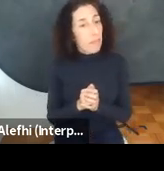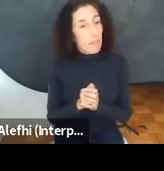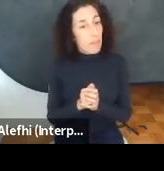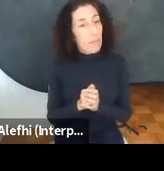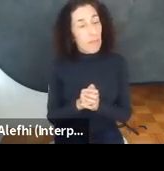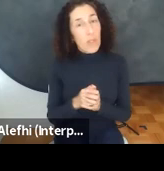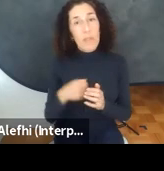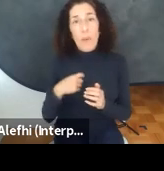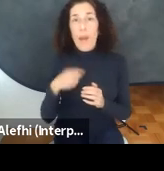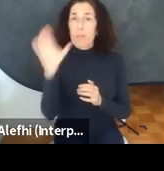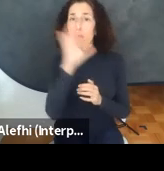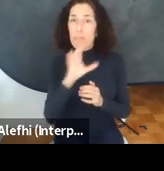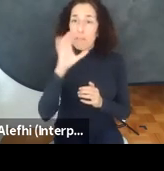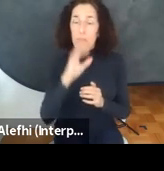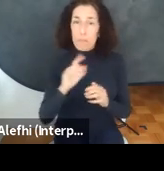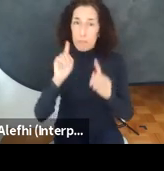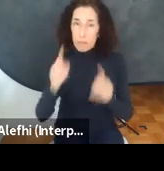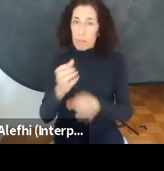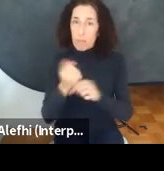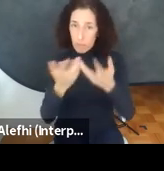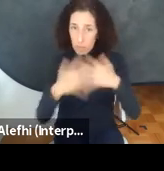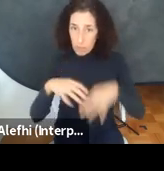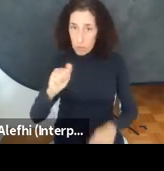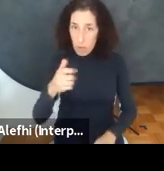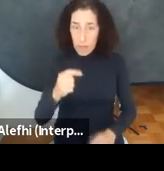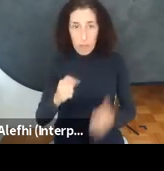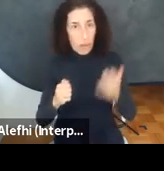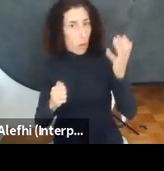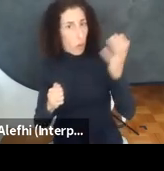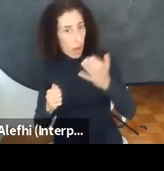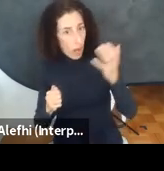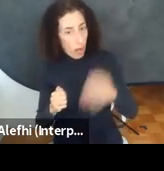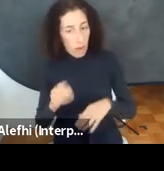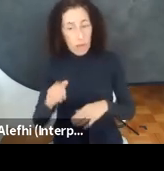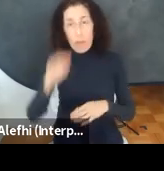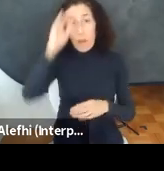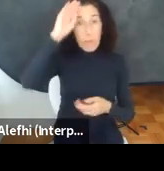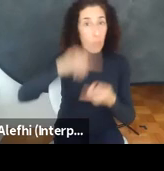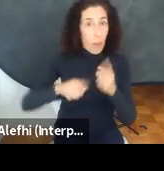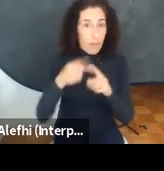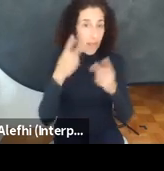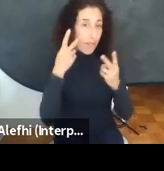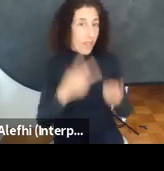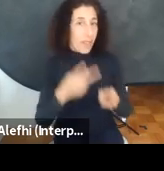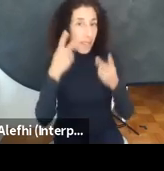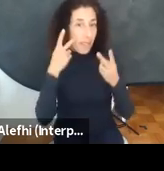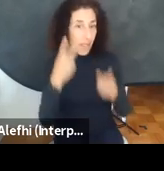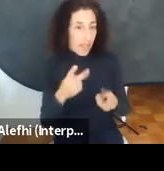I went out and got my own a place. Wow. And she had a boyfriend come to visit her. Yeah. And that's when she